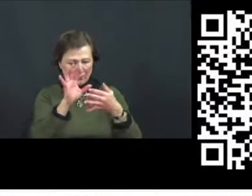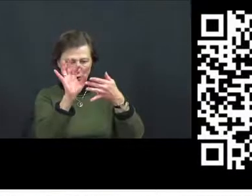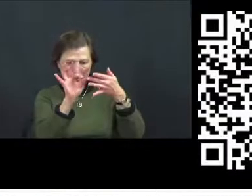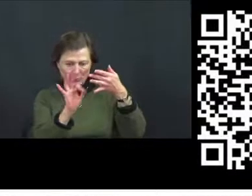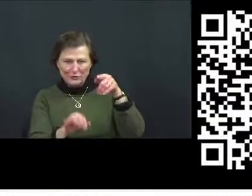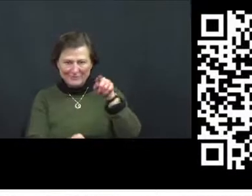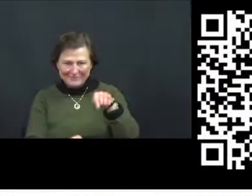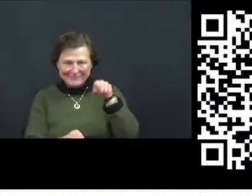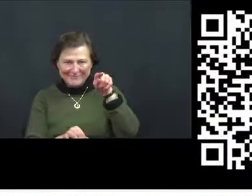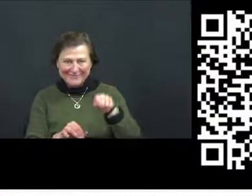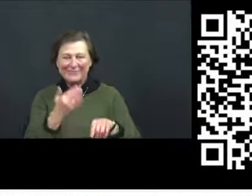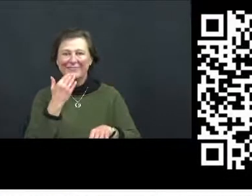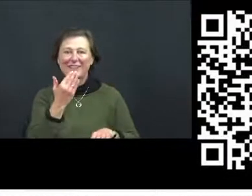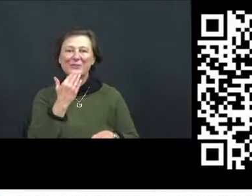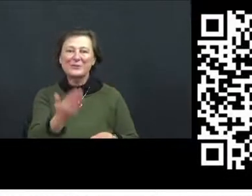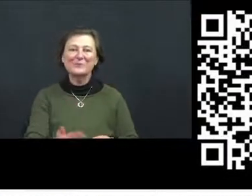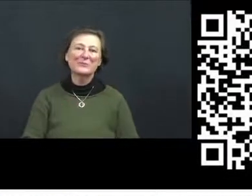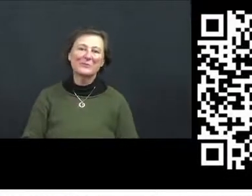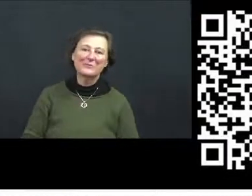options. Thank you.